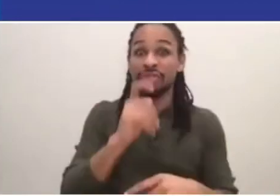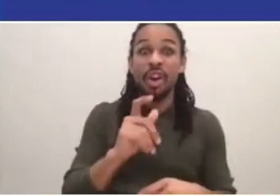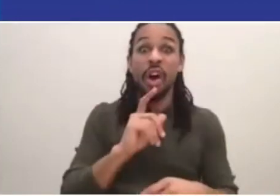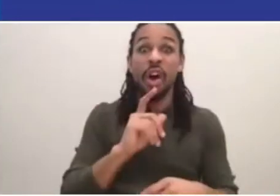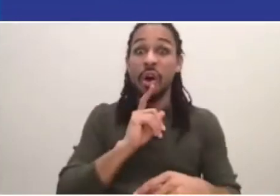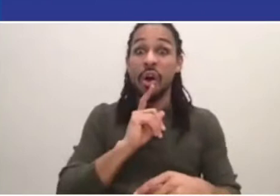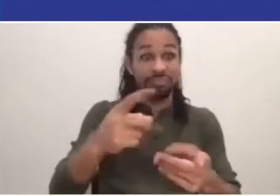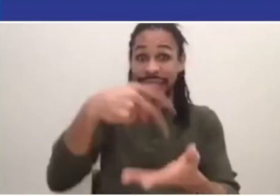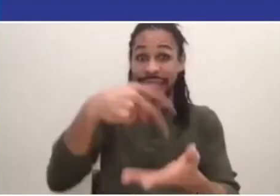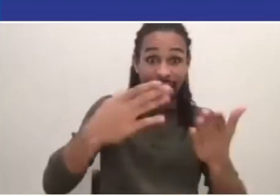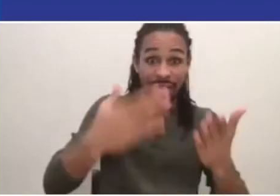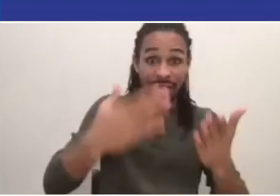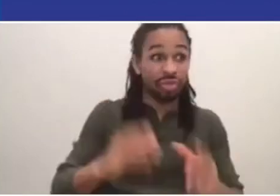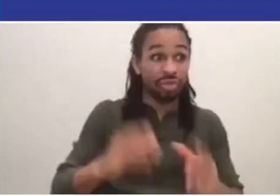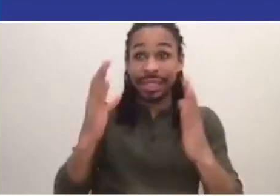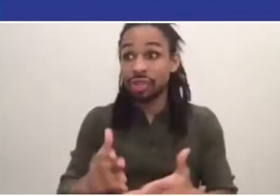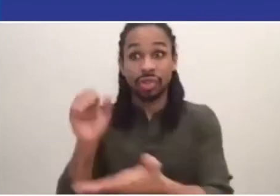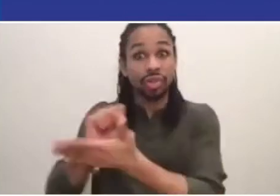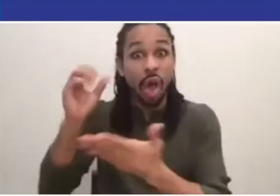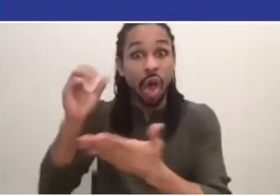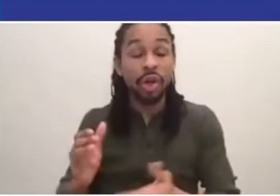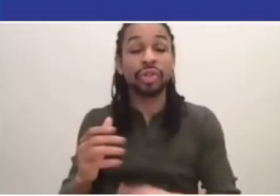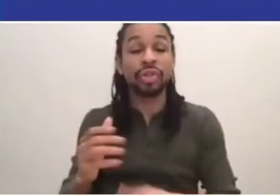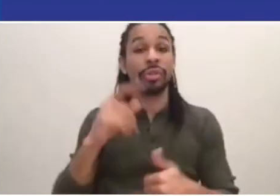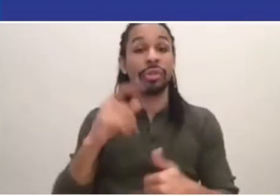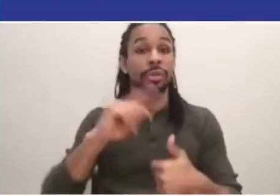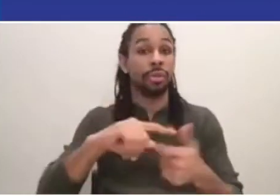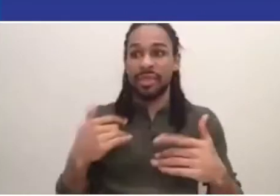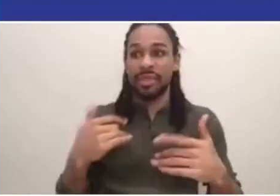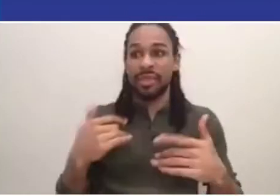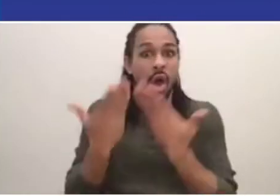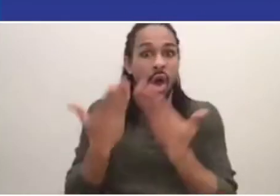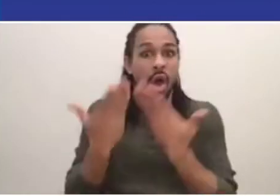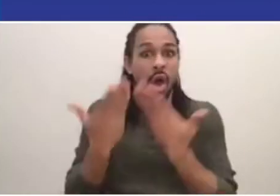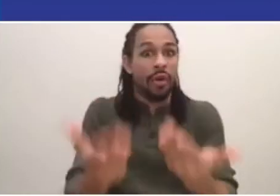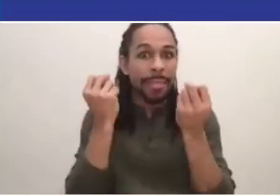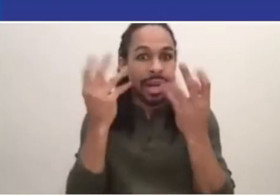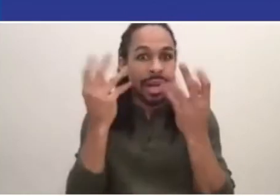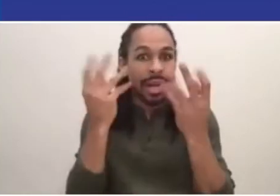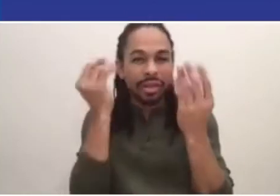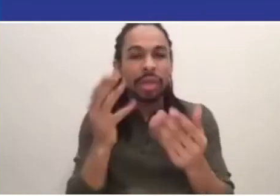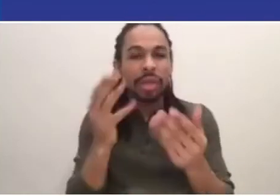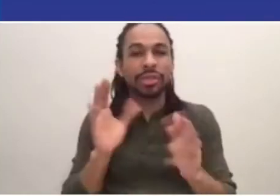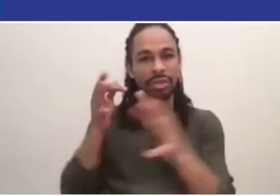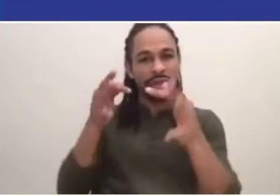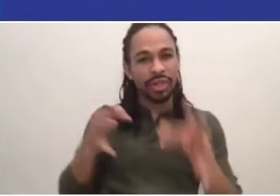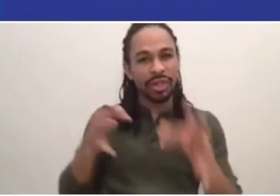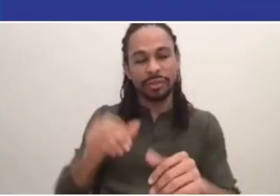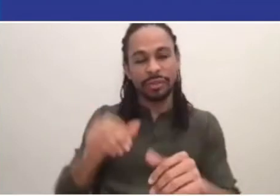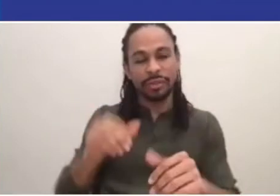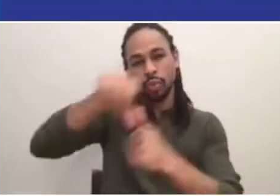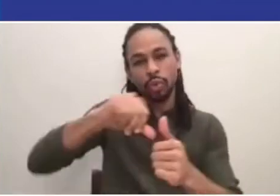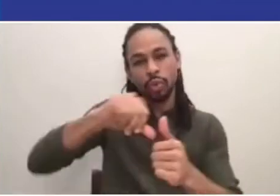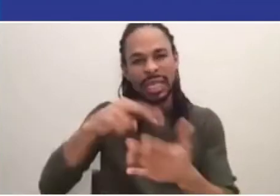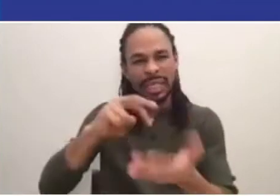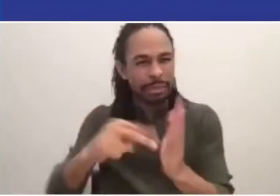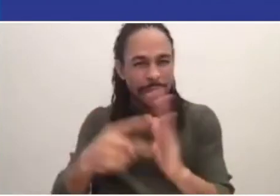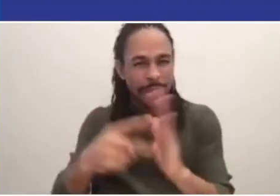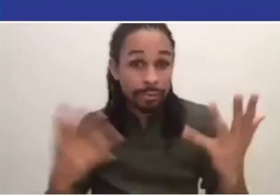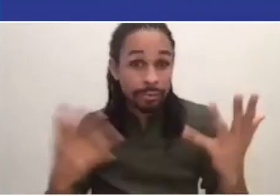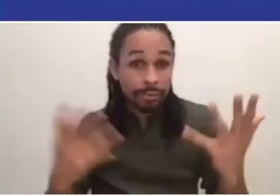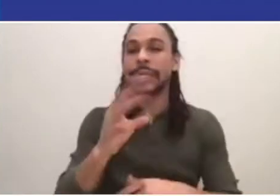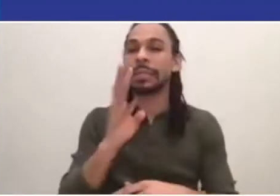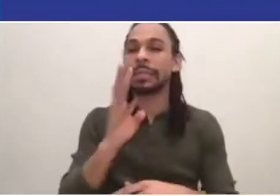art form and offer thoughts on both their definitions of social dance, as well as speak more specifically into